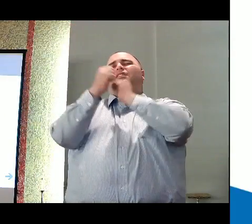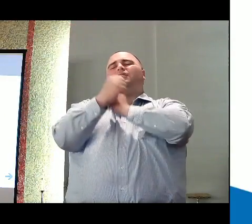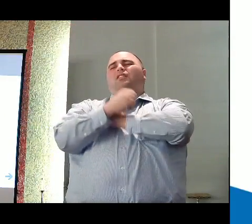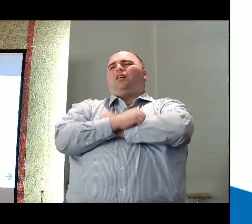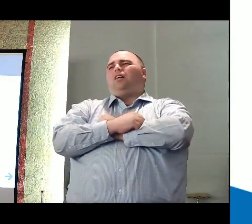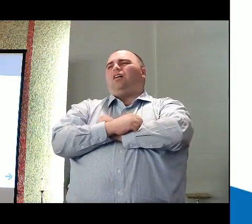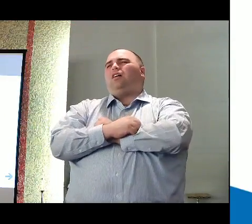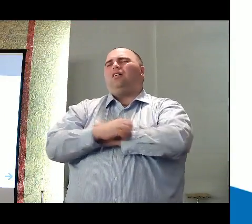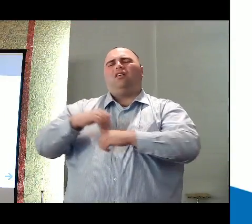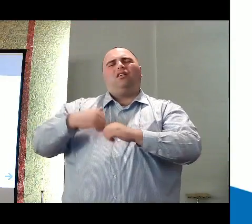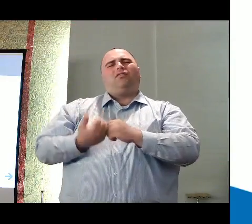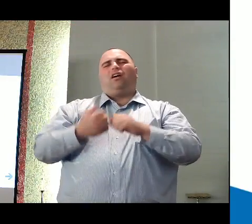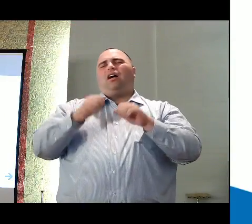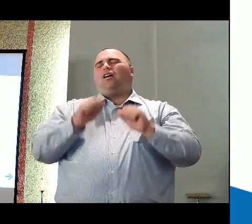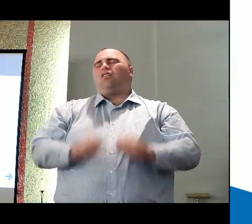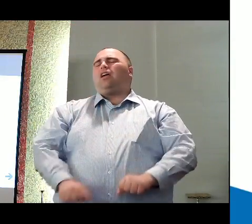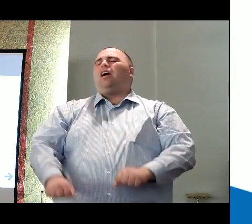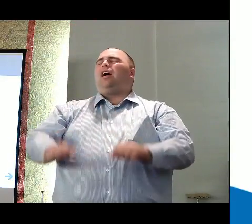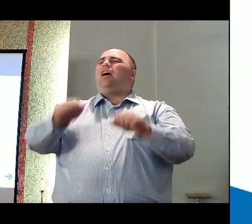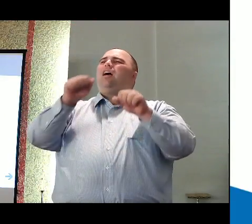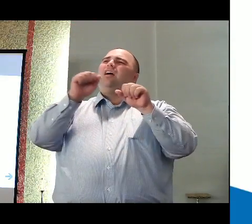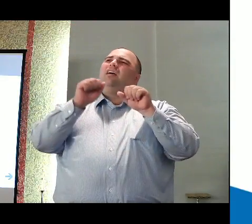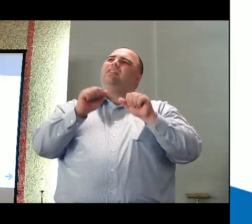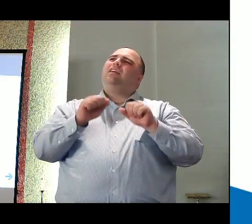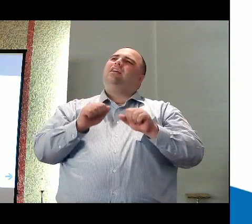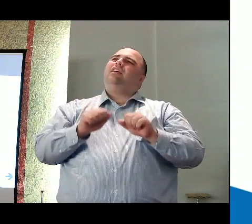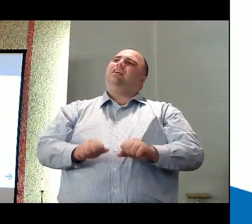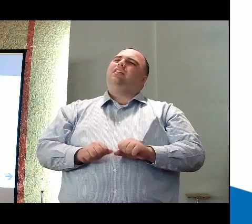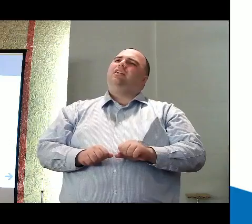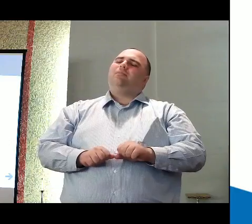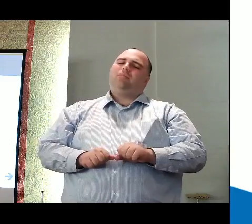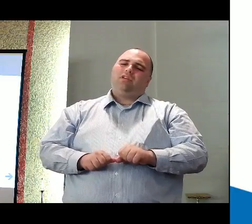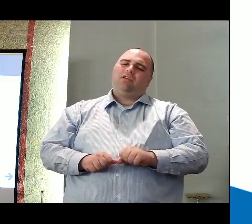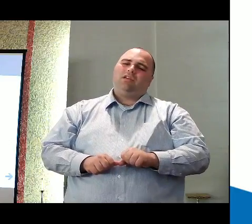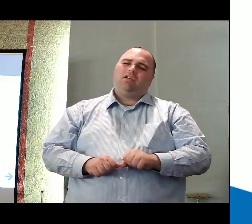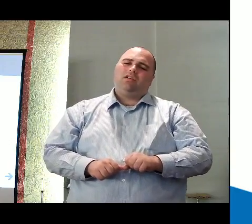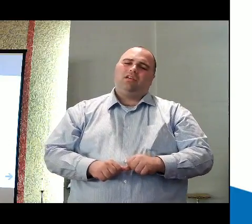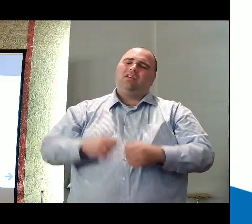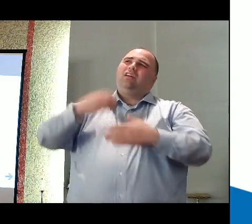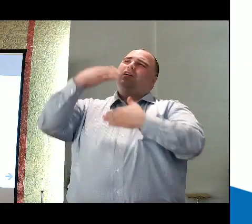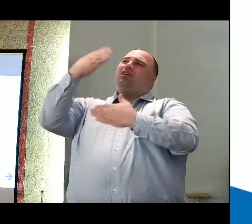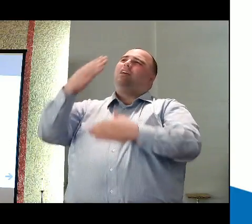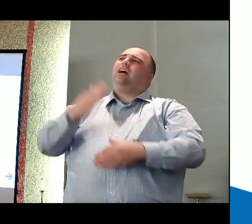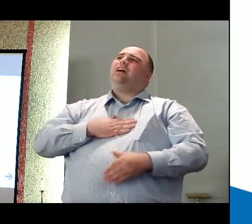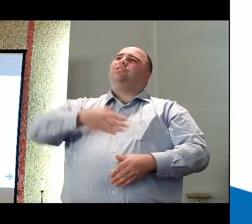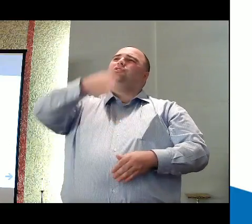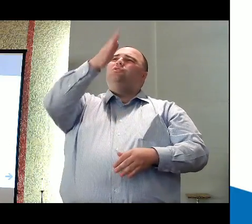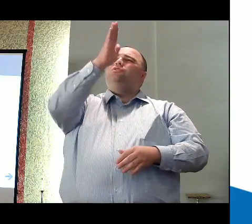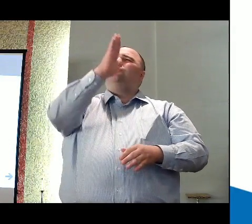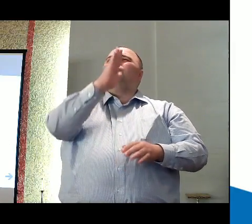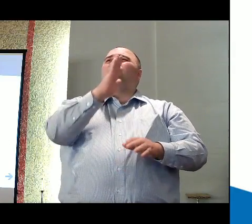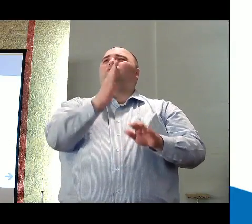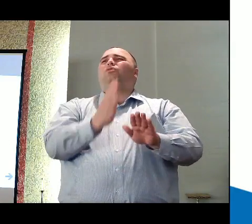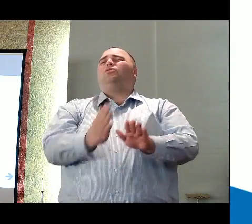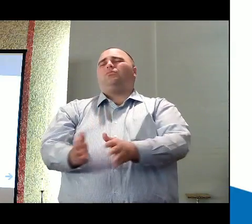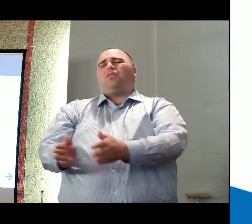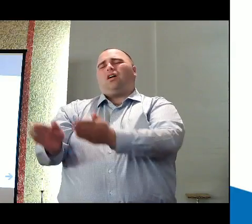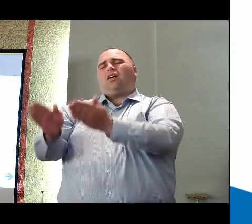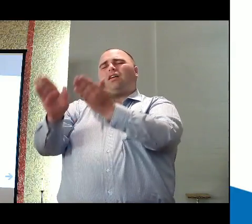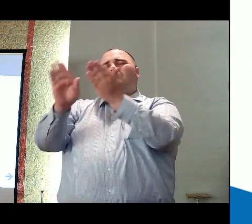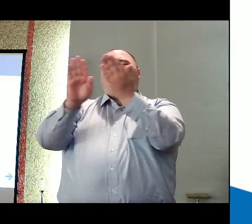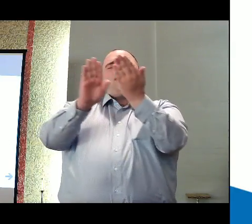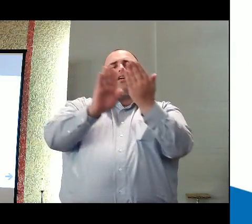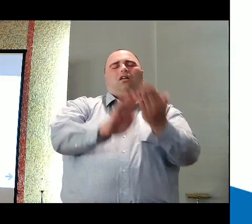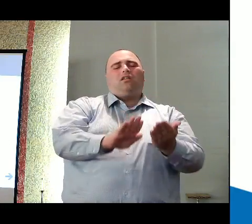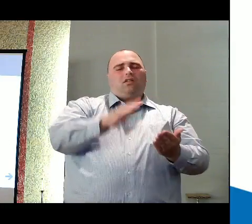Amazing love, how can it be that You,